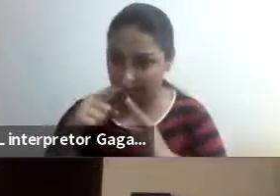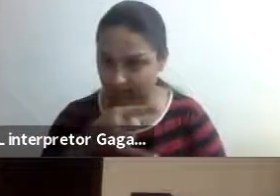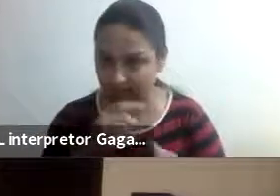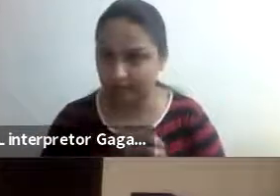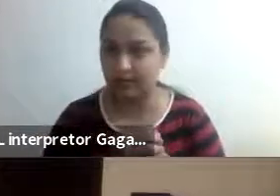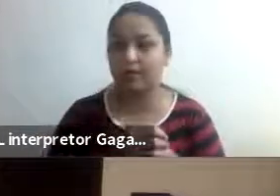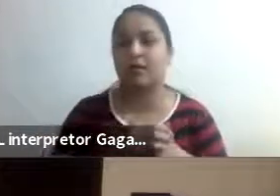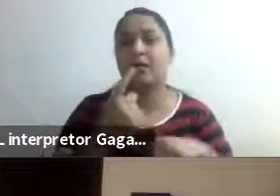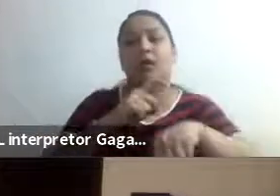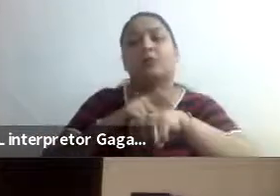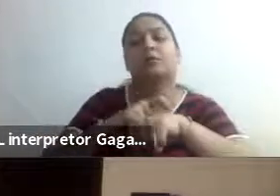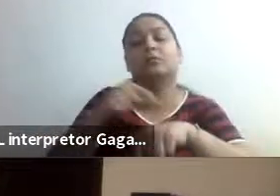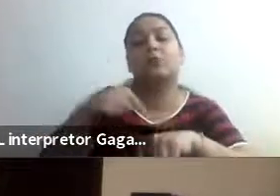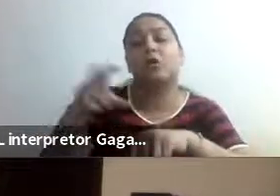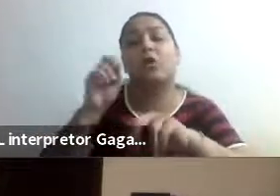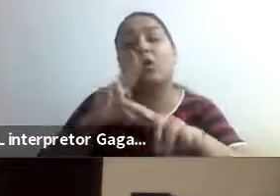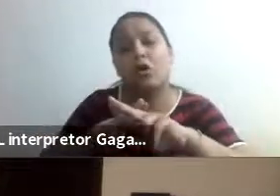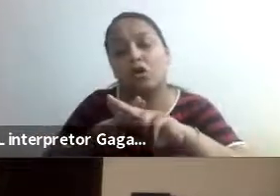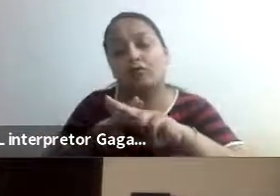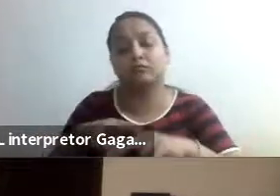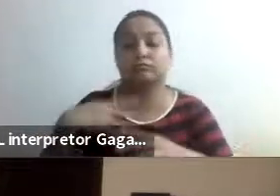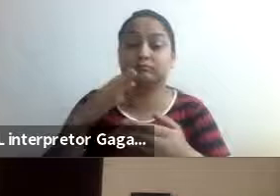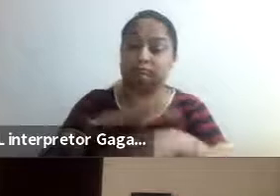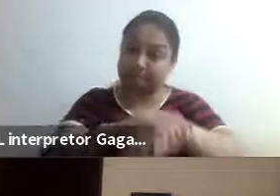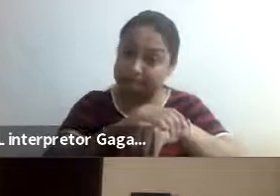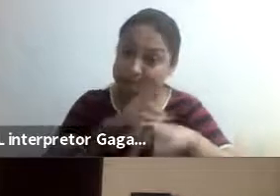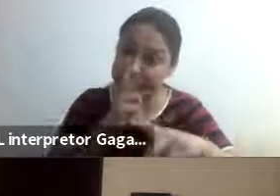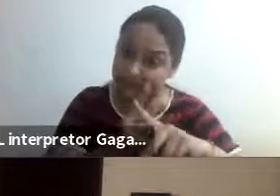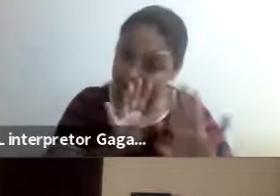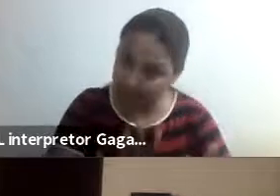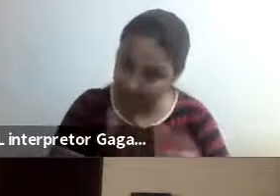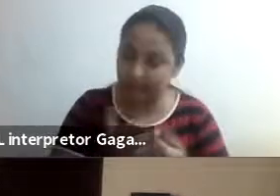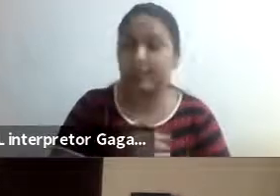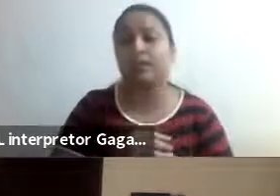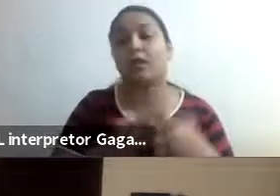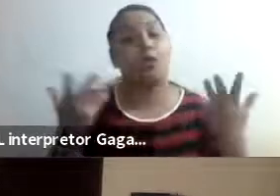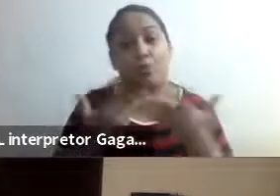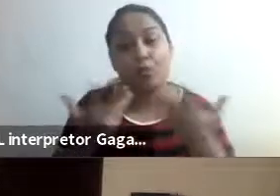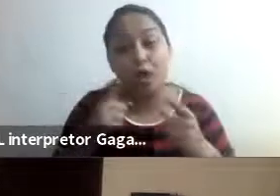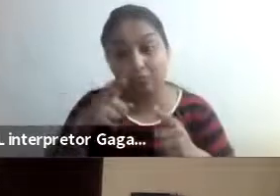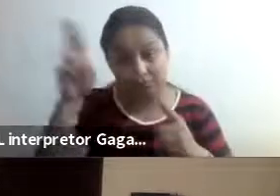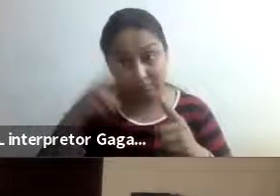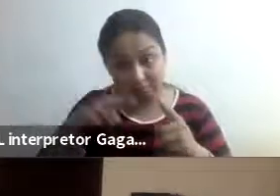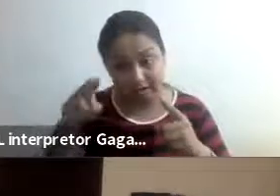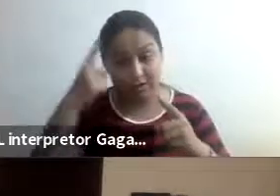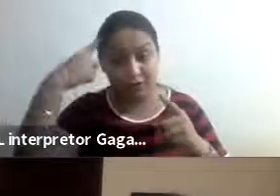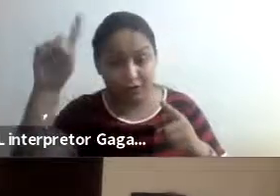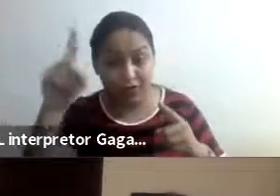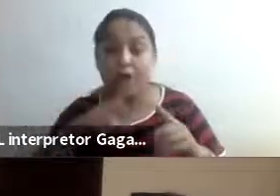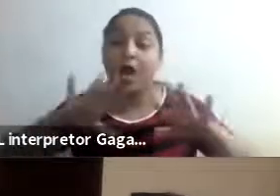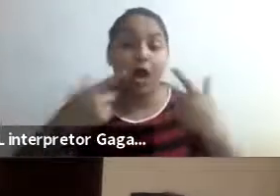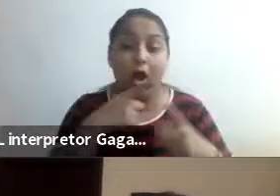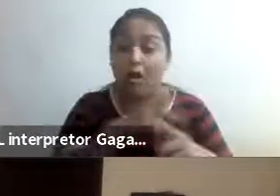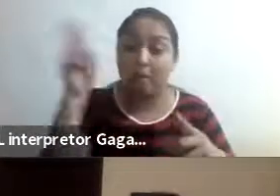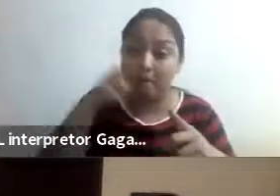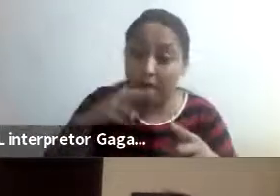period of prolonged conversation to her to get a grip on why she paints what she paints, how she came